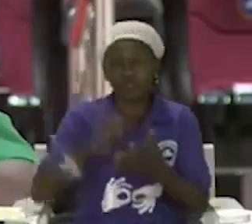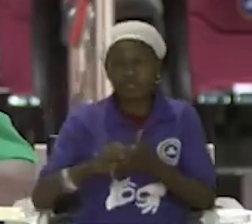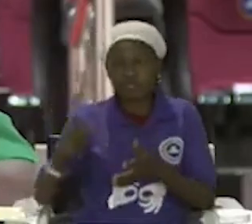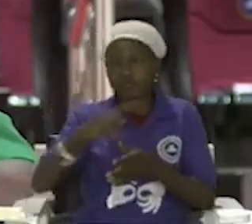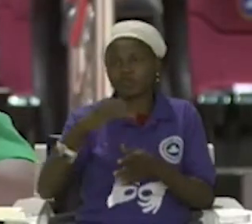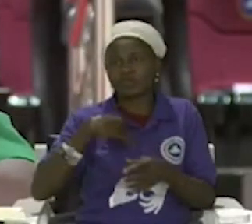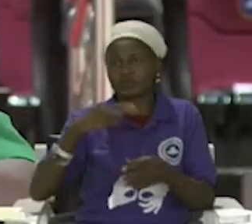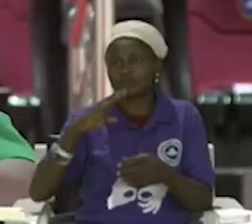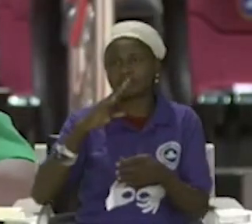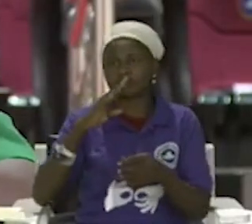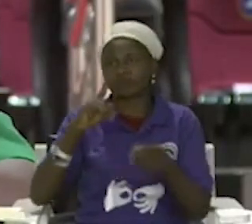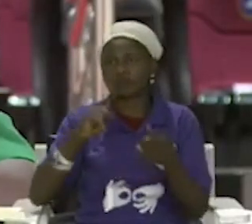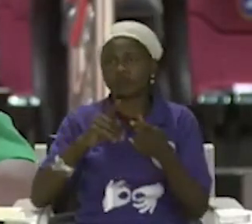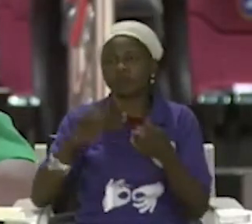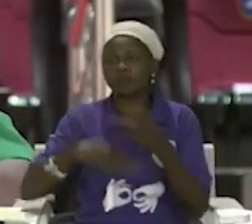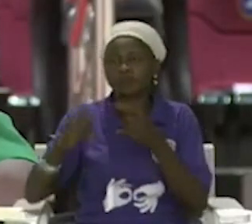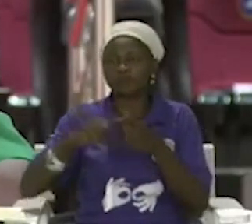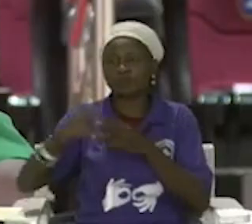to rule and reign.